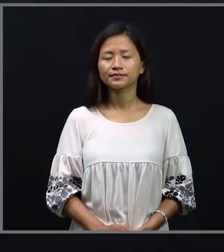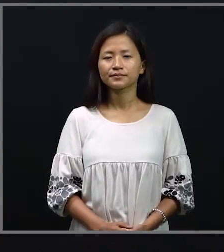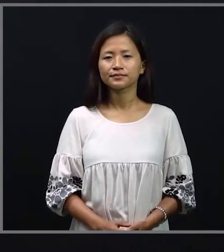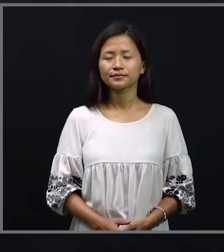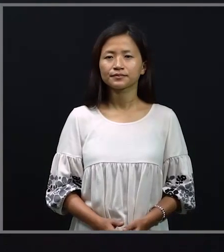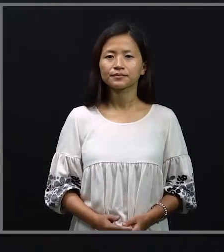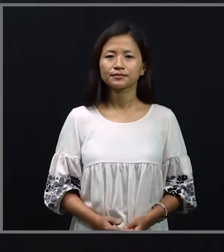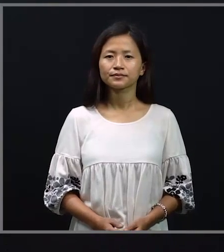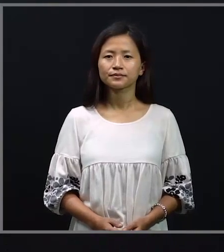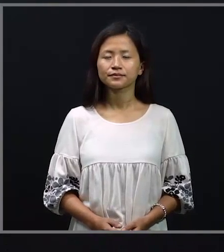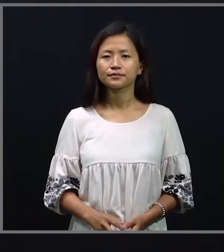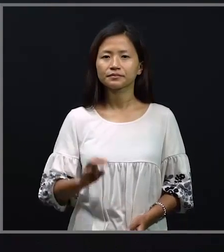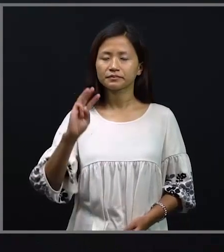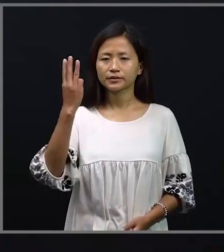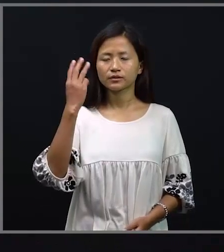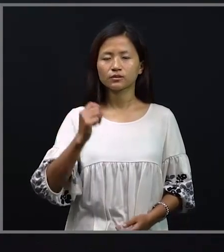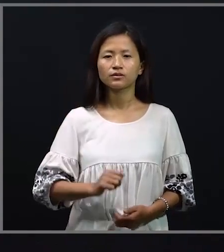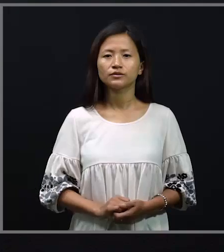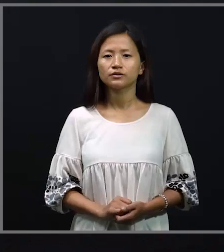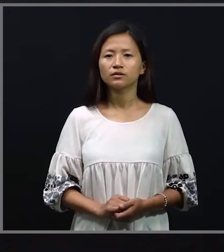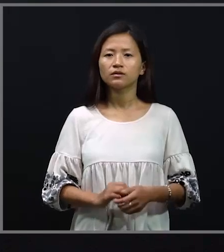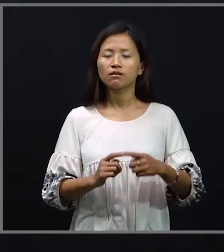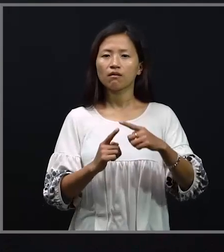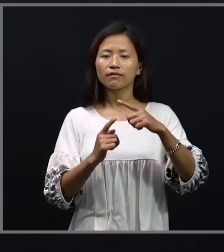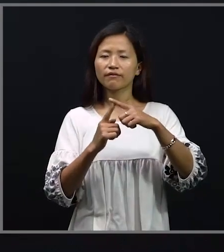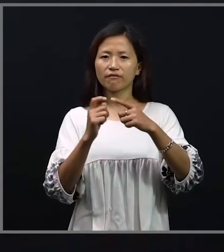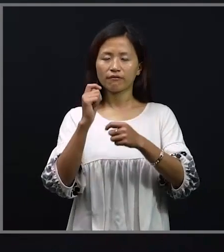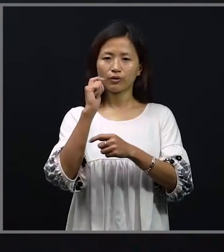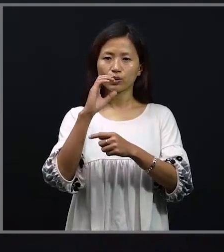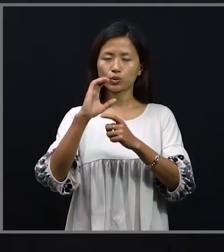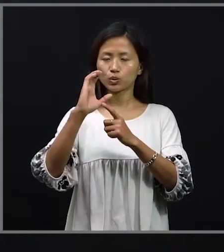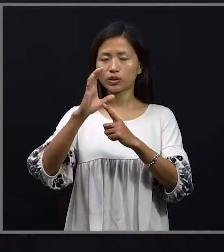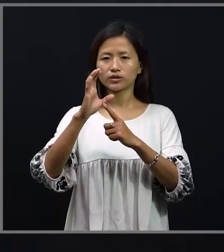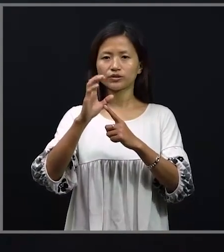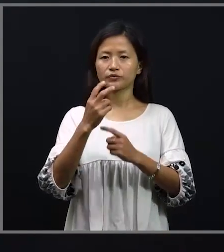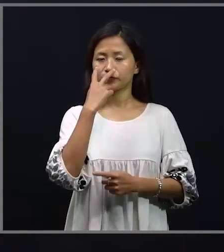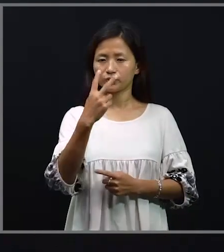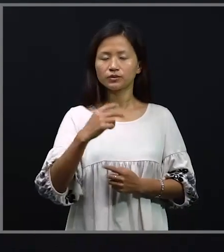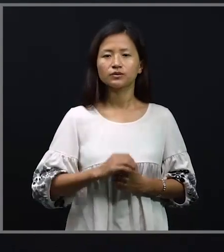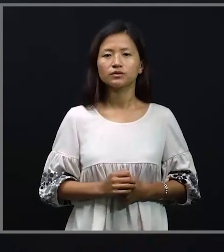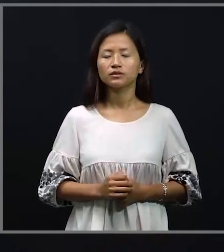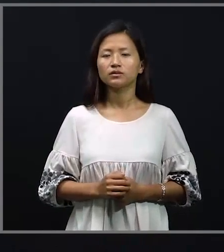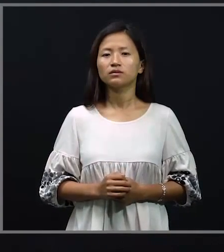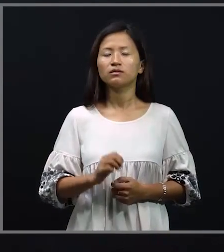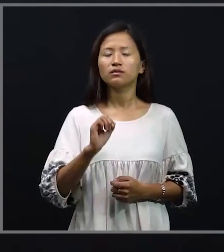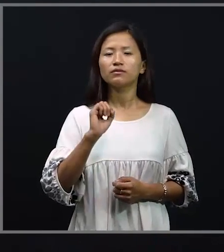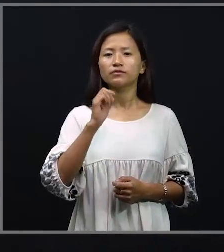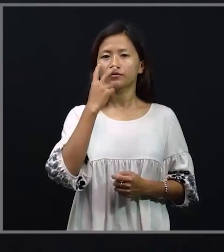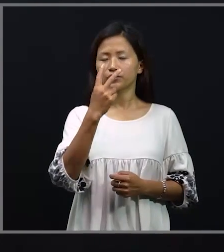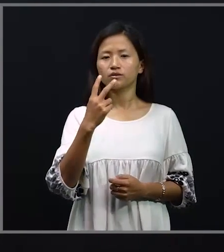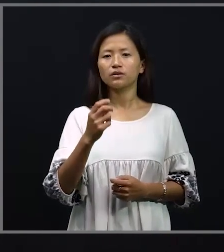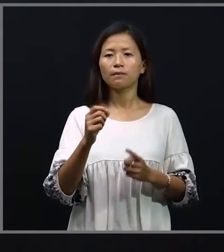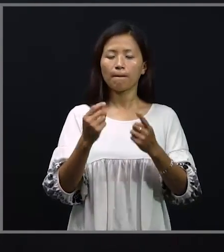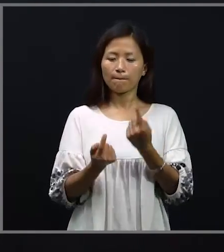Okay, the third one is the traditional view. The traditional view, their view on political